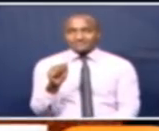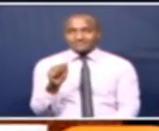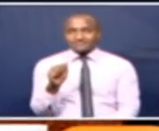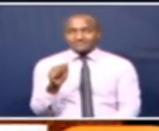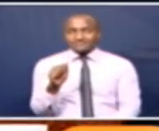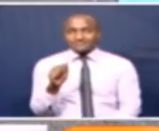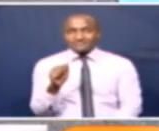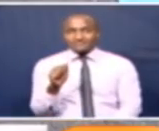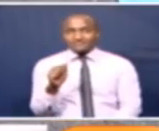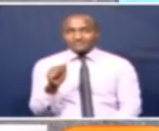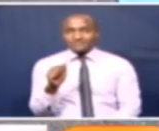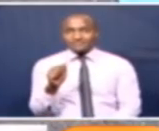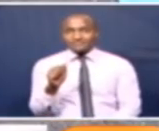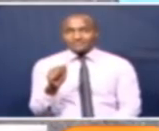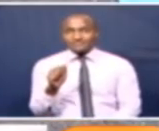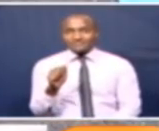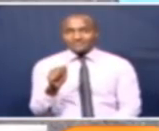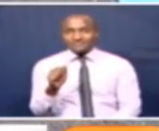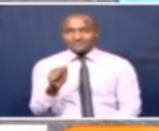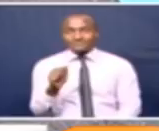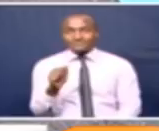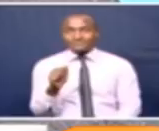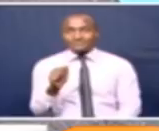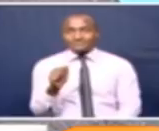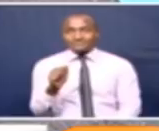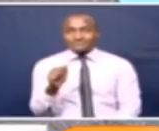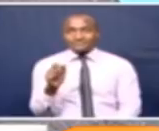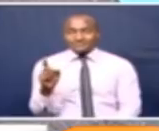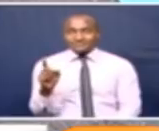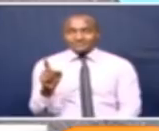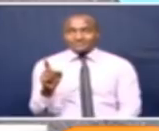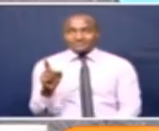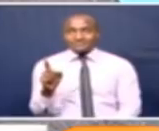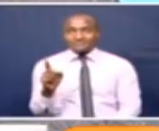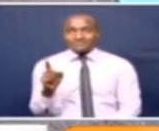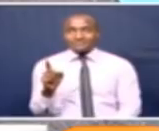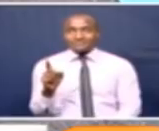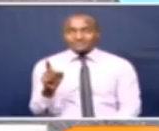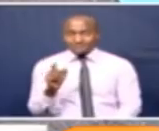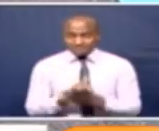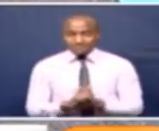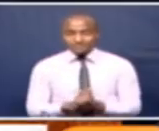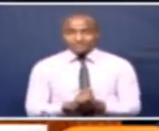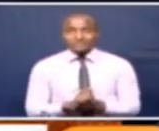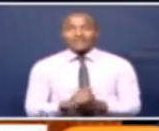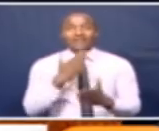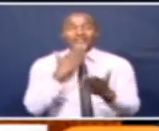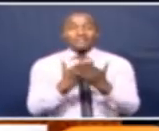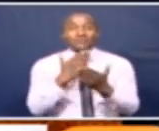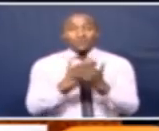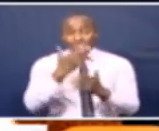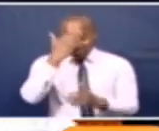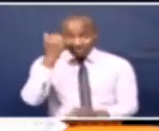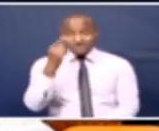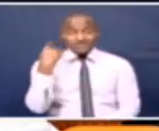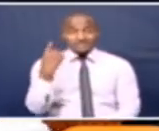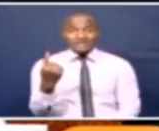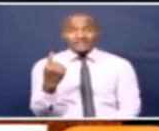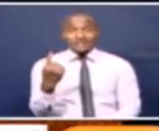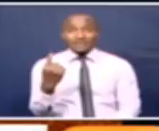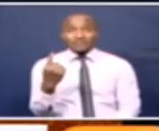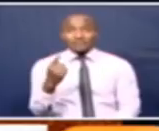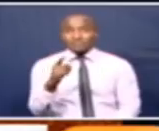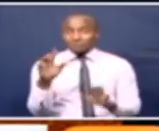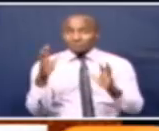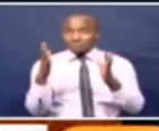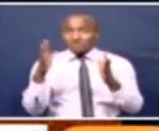Opara. Governor Oparanya, you've just been nicknamed Opara. Okay, so Thank you so much, because yesterday we were celebrating